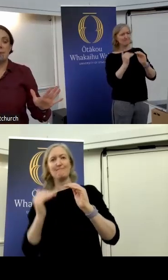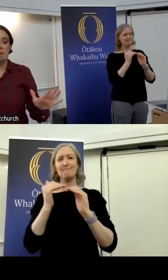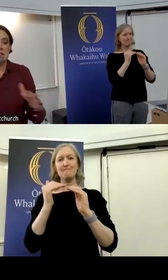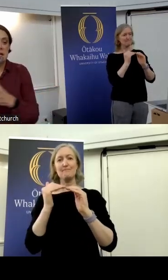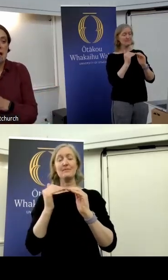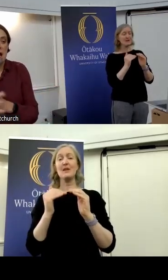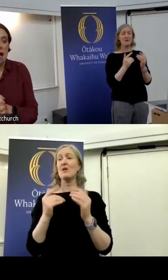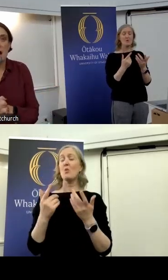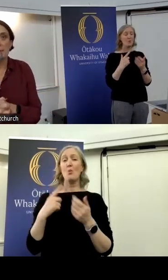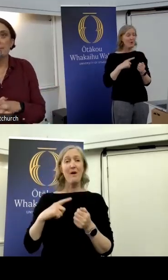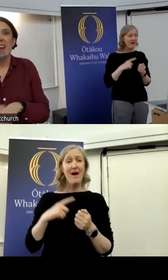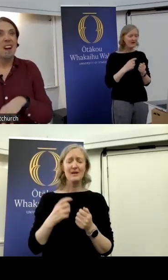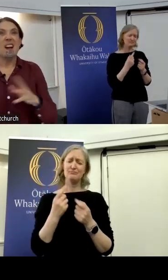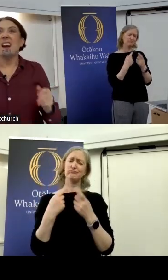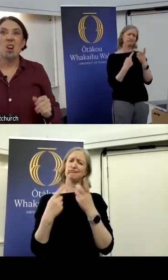that happens,